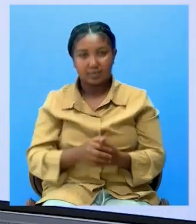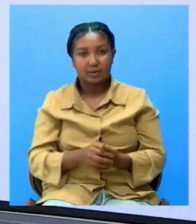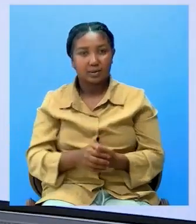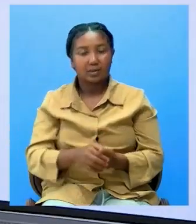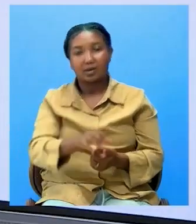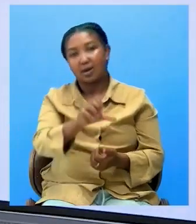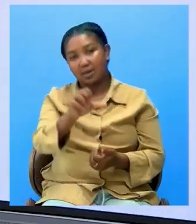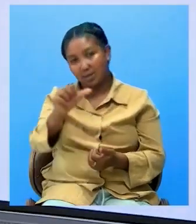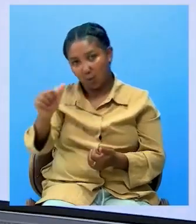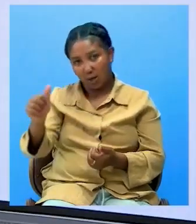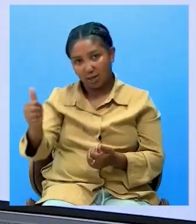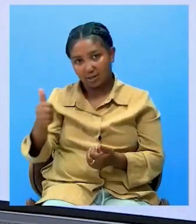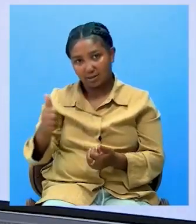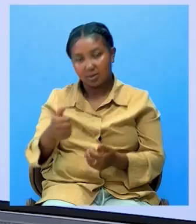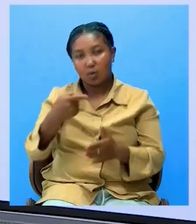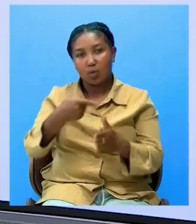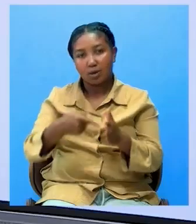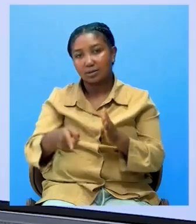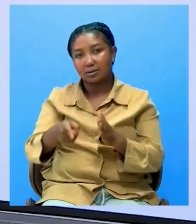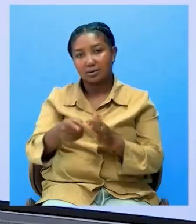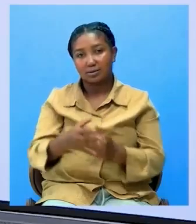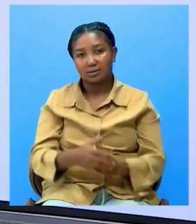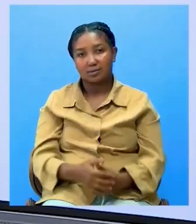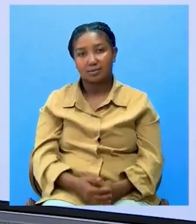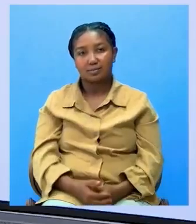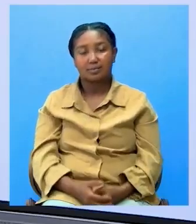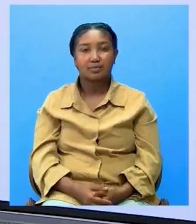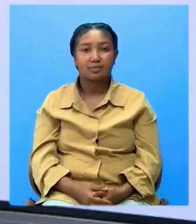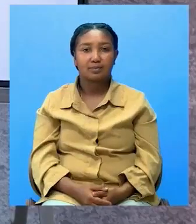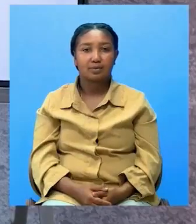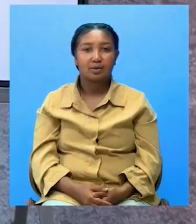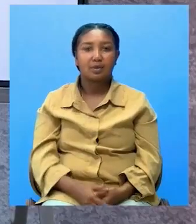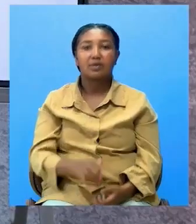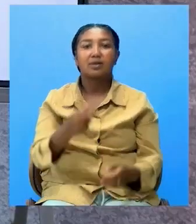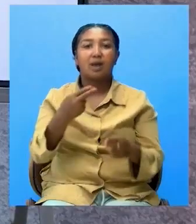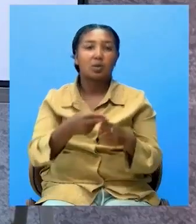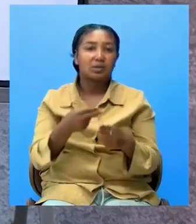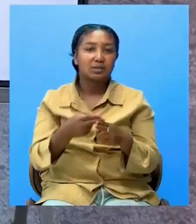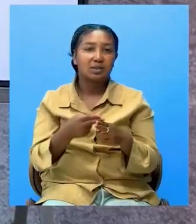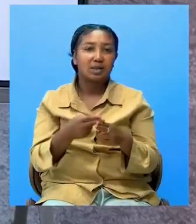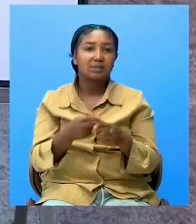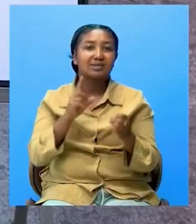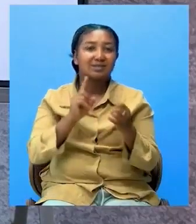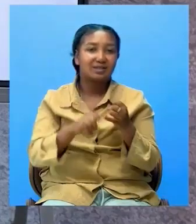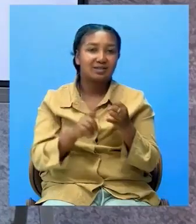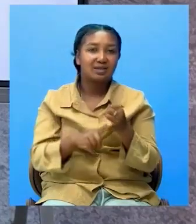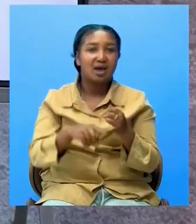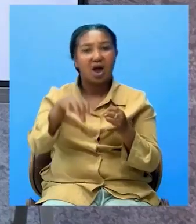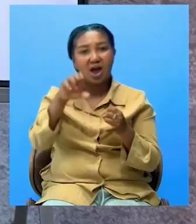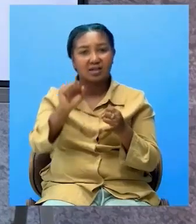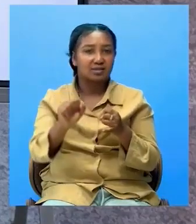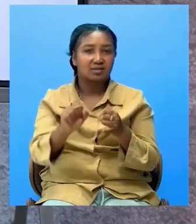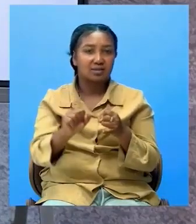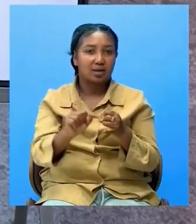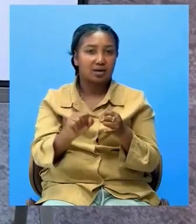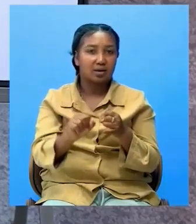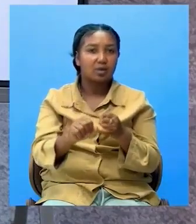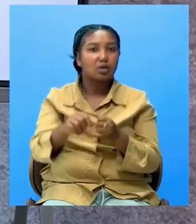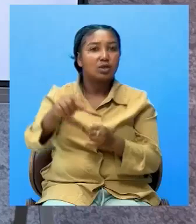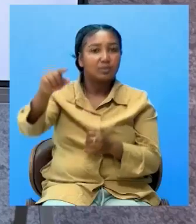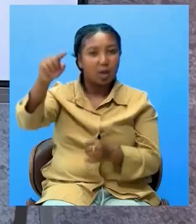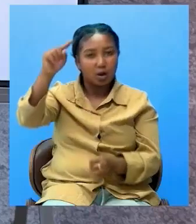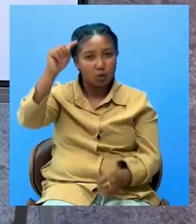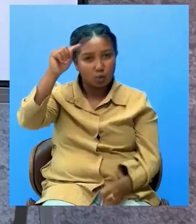And another one is, what if a noun is just ended in S, just like the name